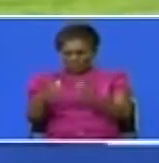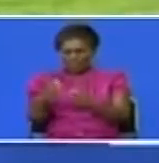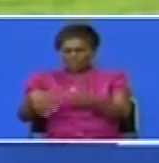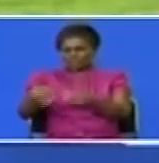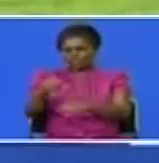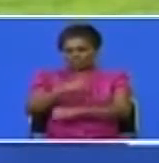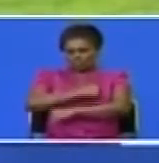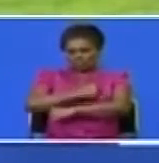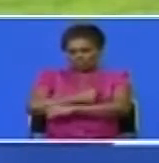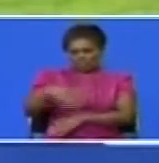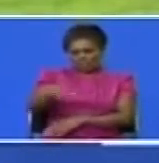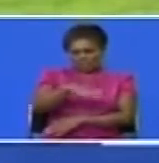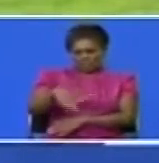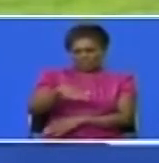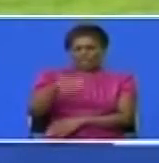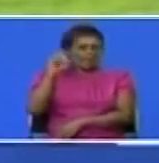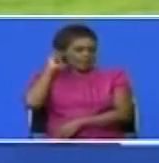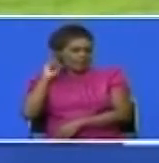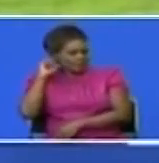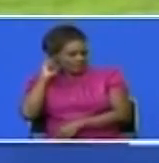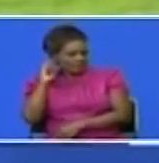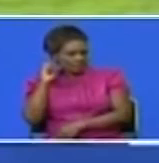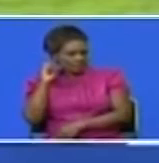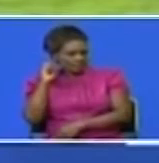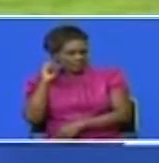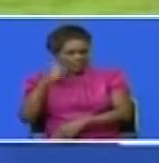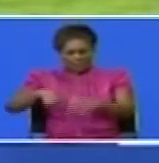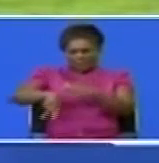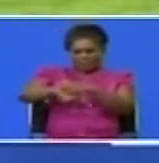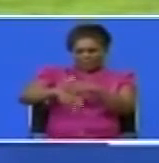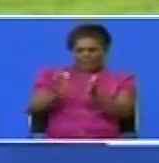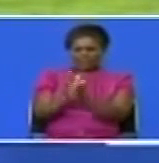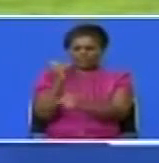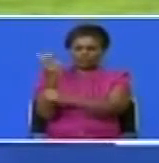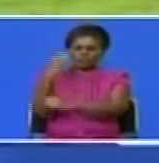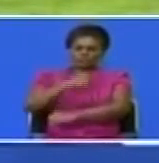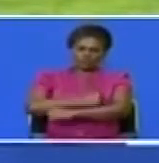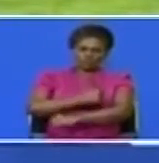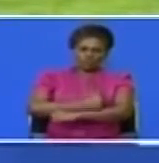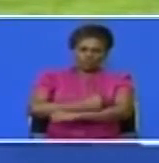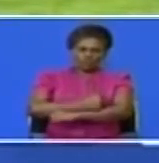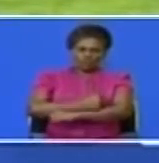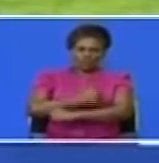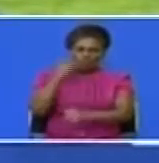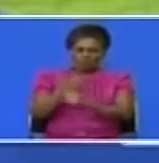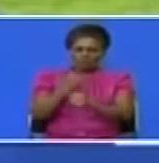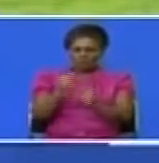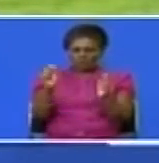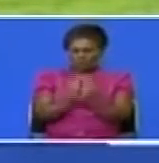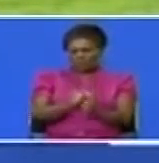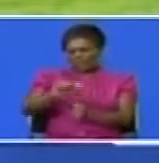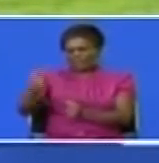Samia, I mean the Nanditi area, the primary and secondary. We are going to have also the corporate